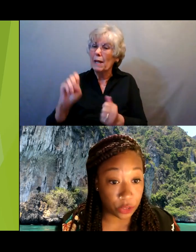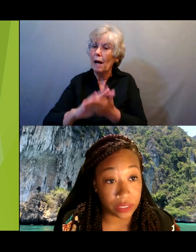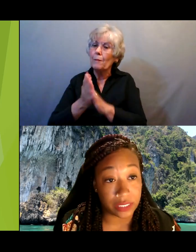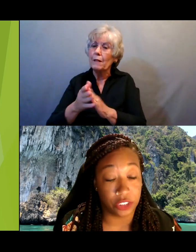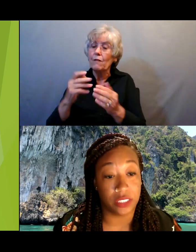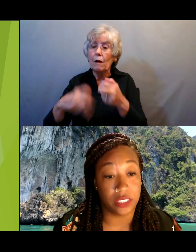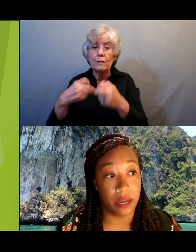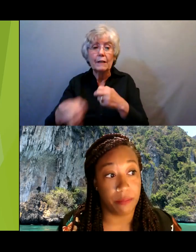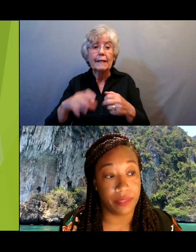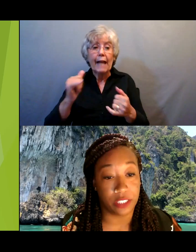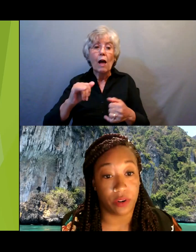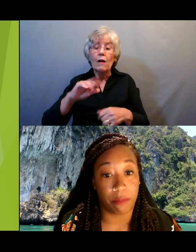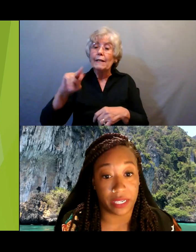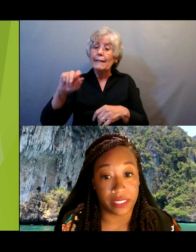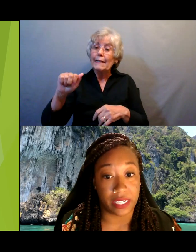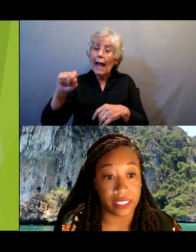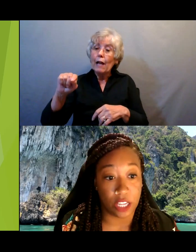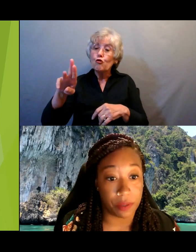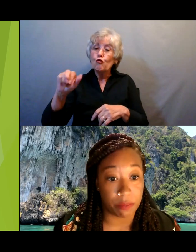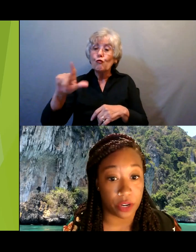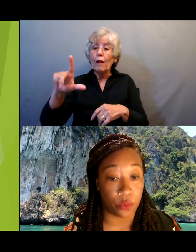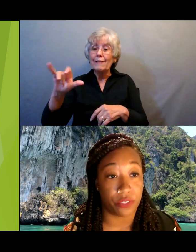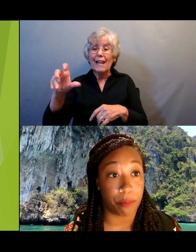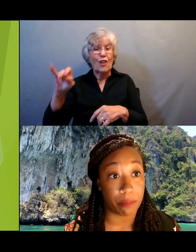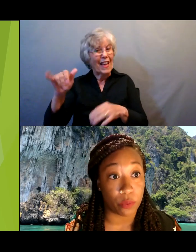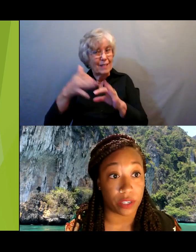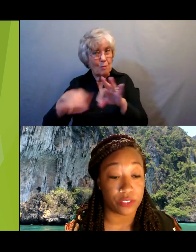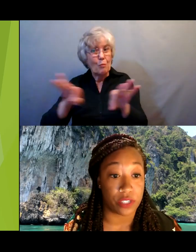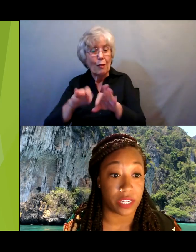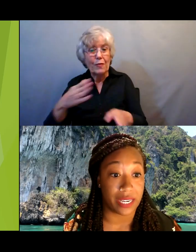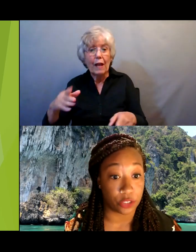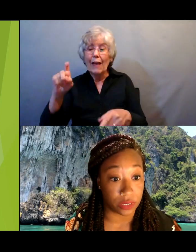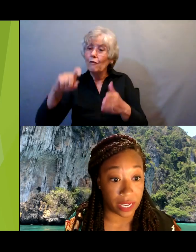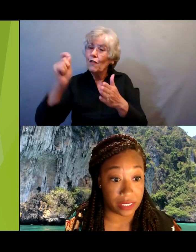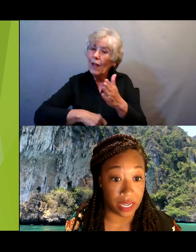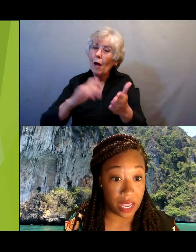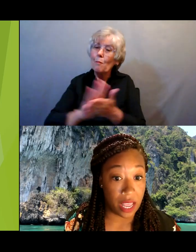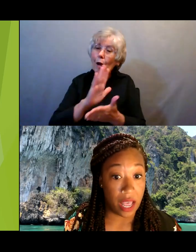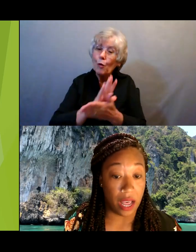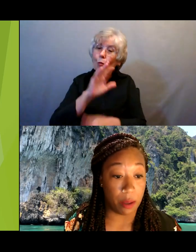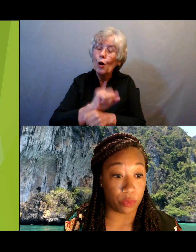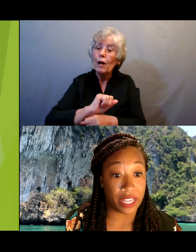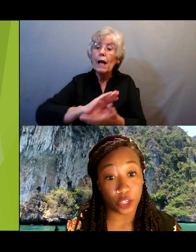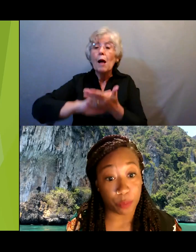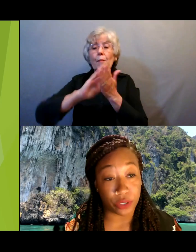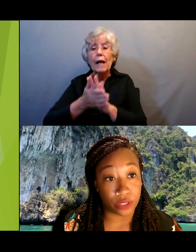then naturalization, that's one of the biggest things is helping them, with their paperwork as far as getting naturalized,